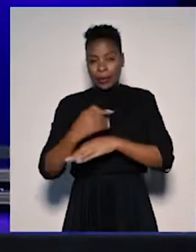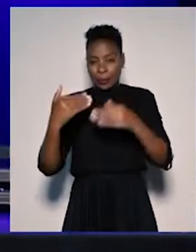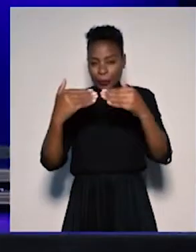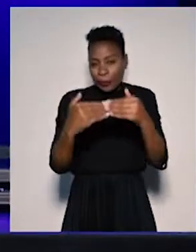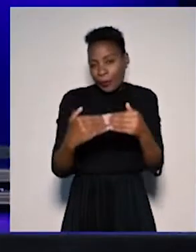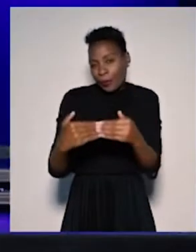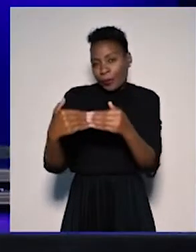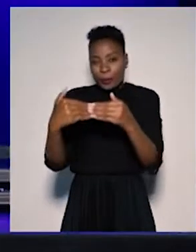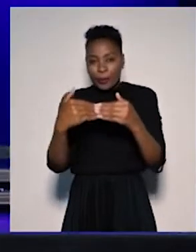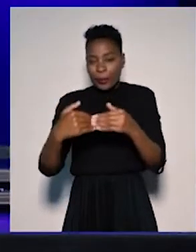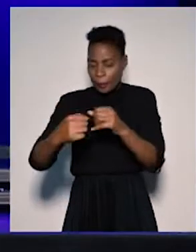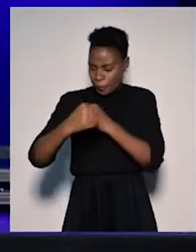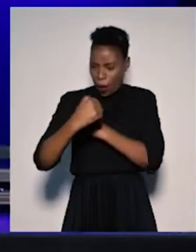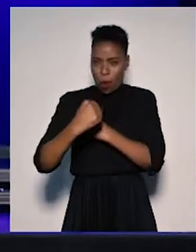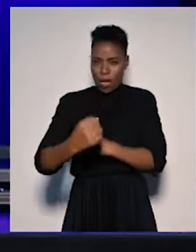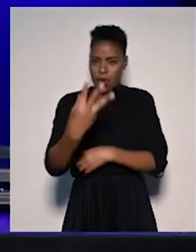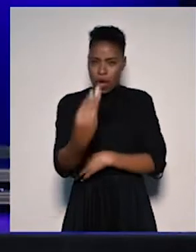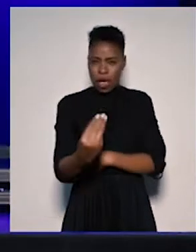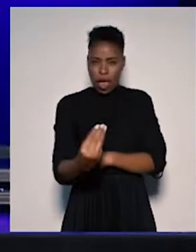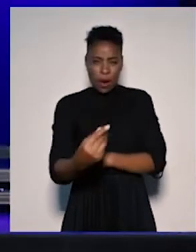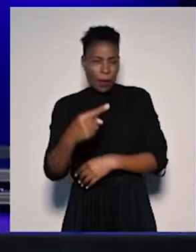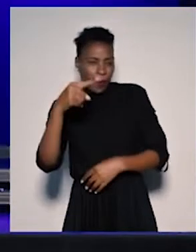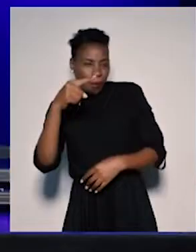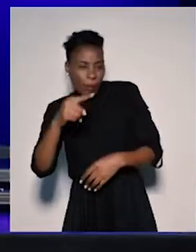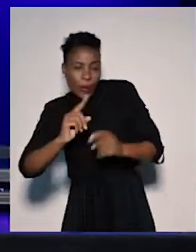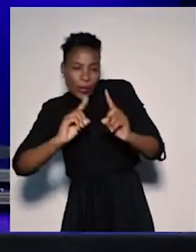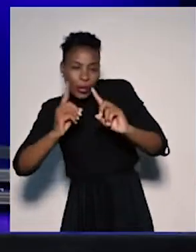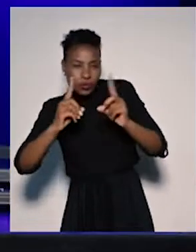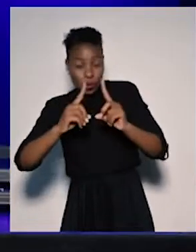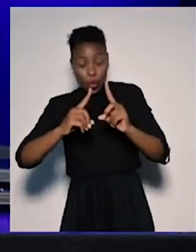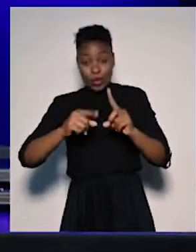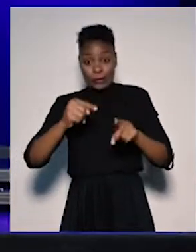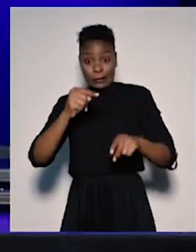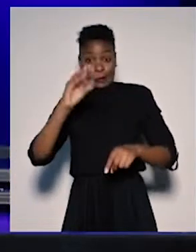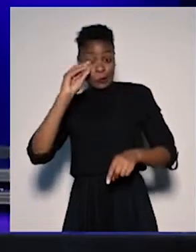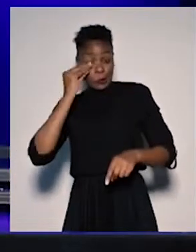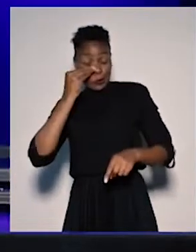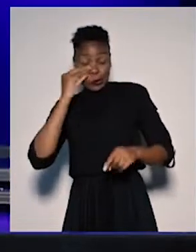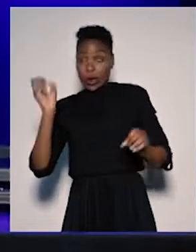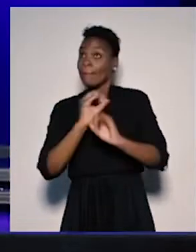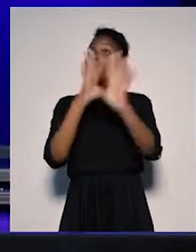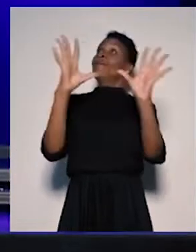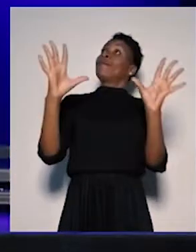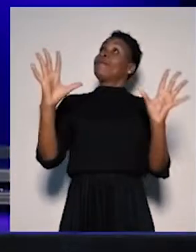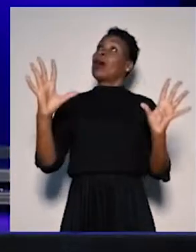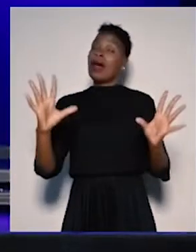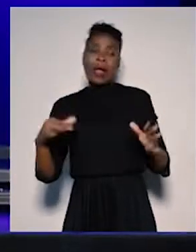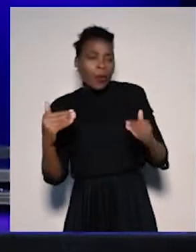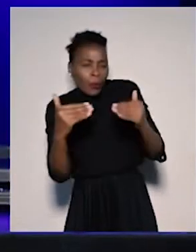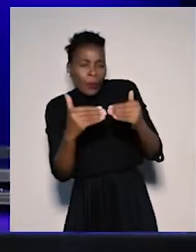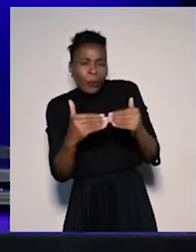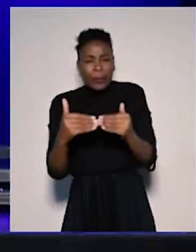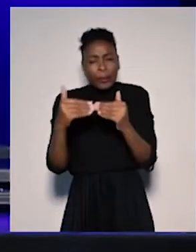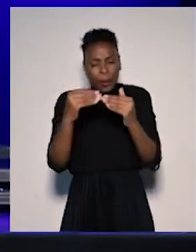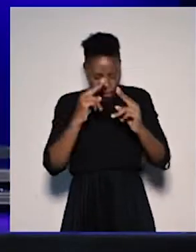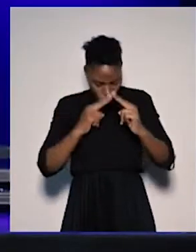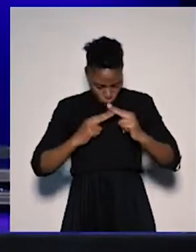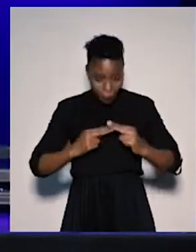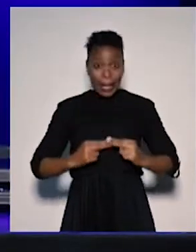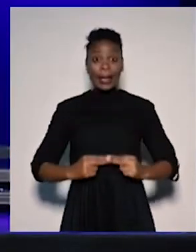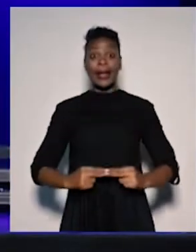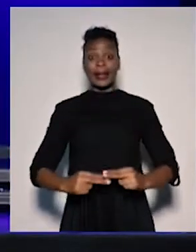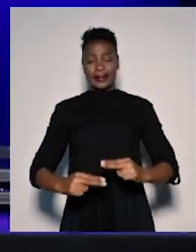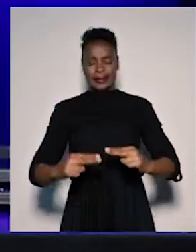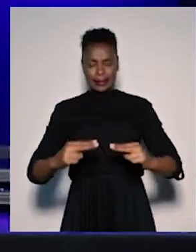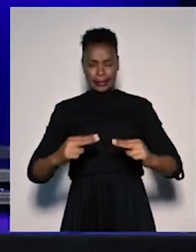day you are breaking news and front page newspaper, you'll still handle that with humility. Not only